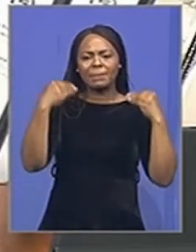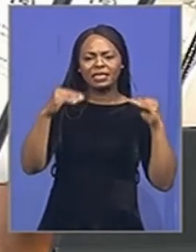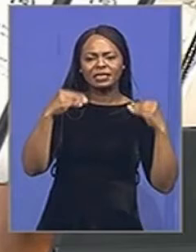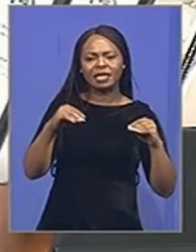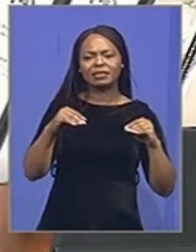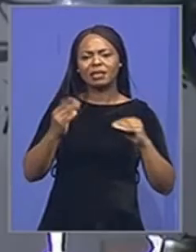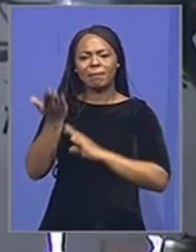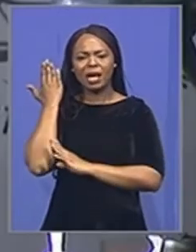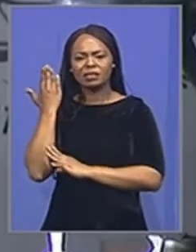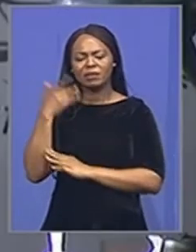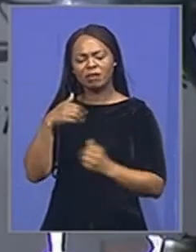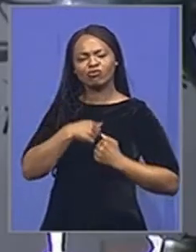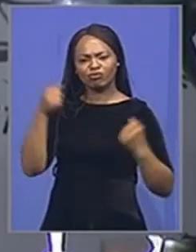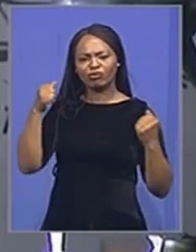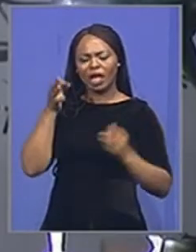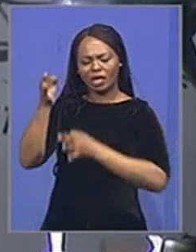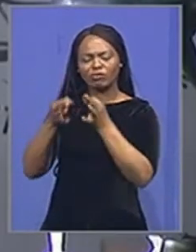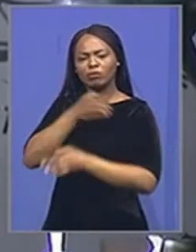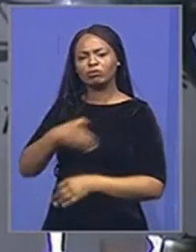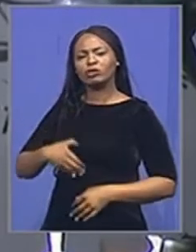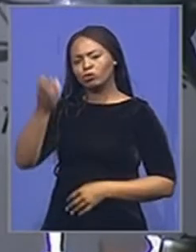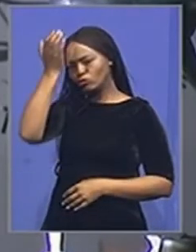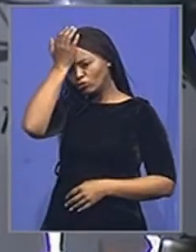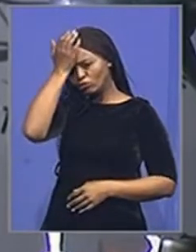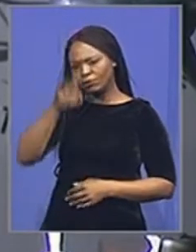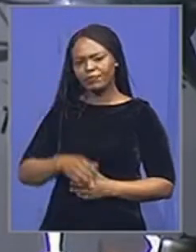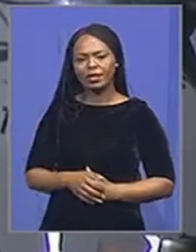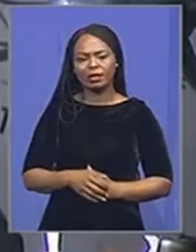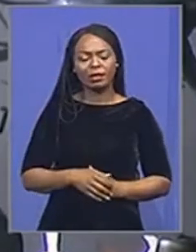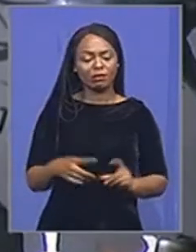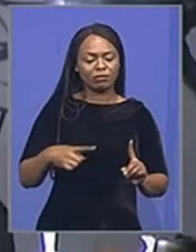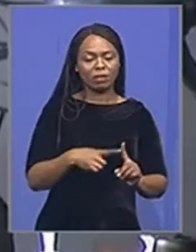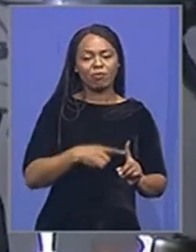of the past. Mopresidente o solofetse go selela ka bopaki ka moso.